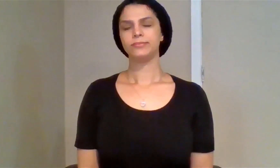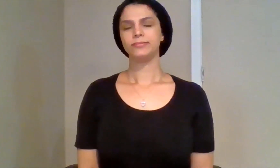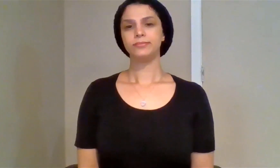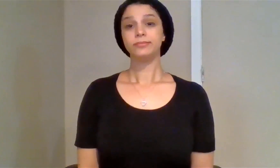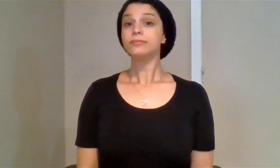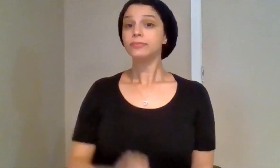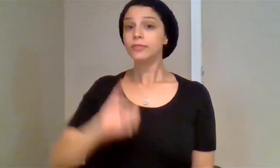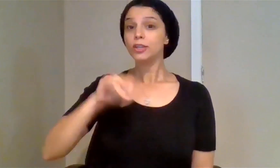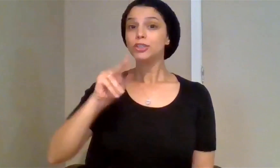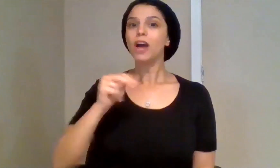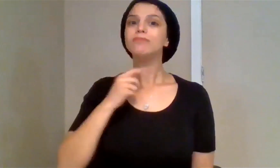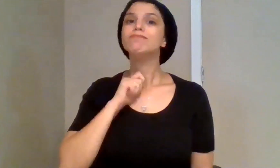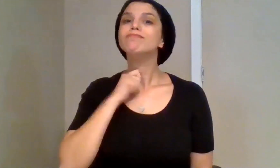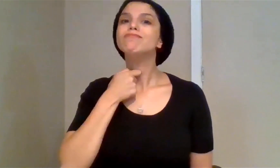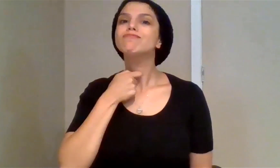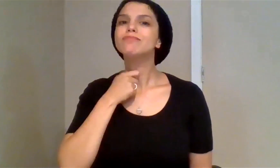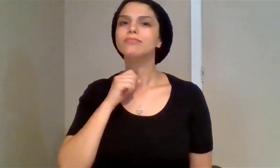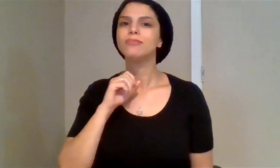John, you're muted.